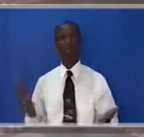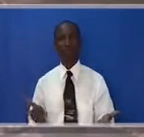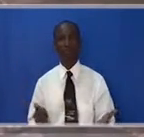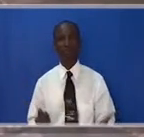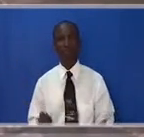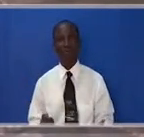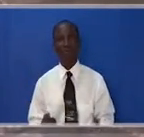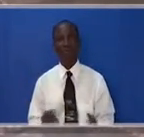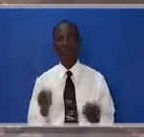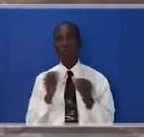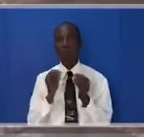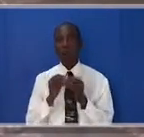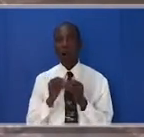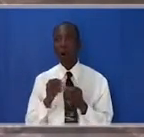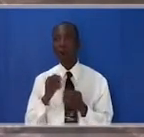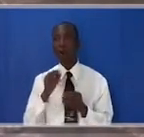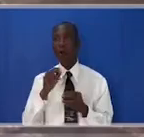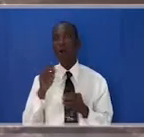ha say mu free ho